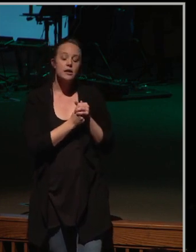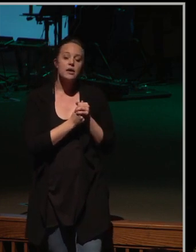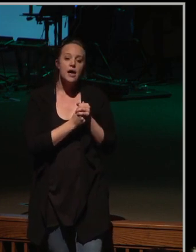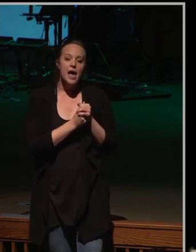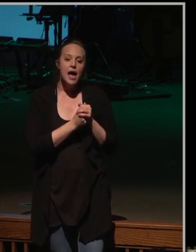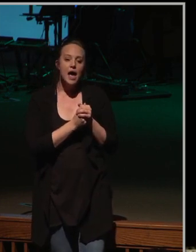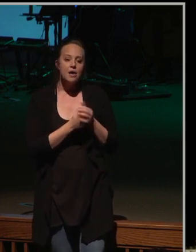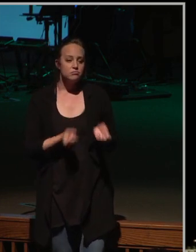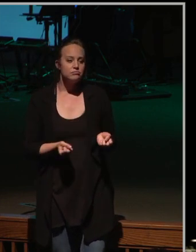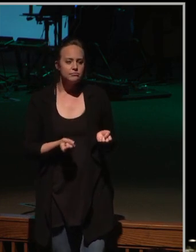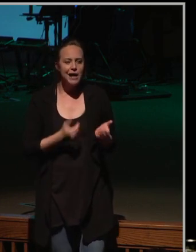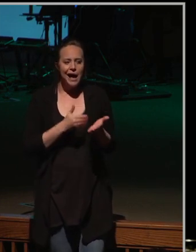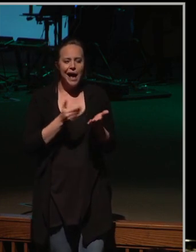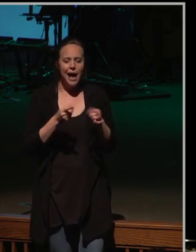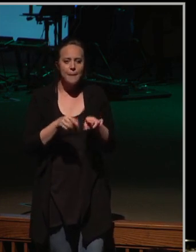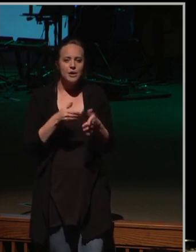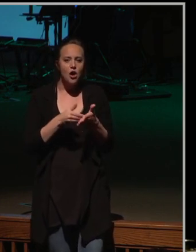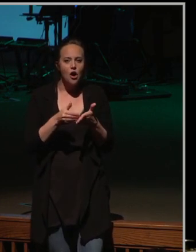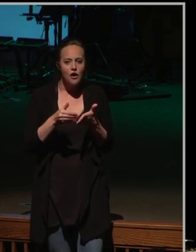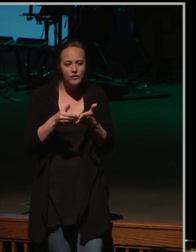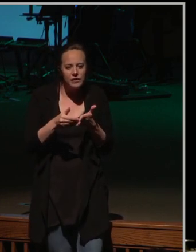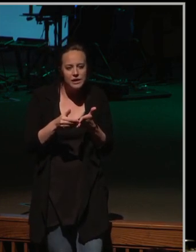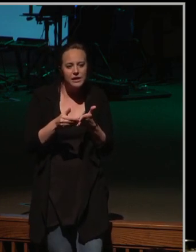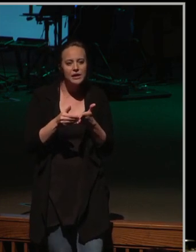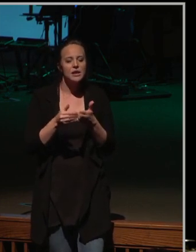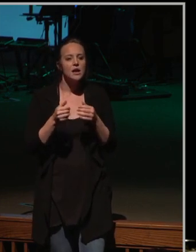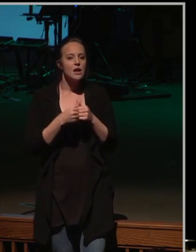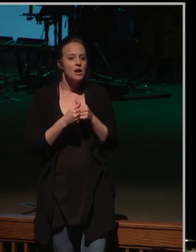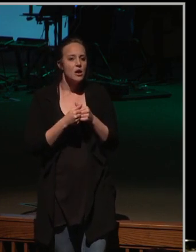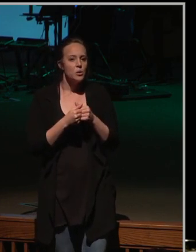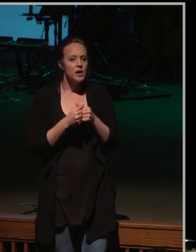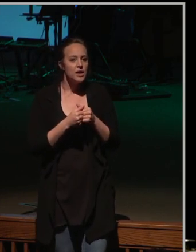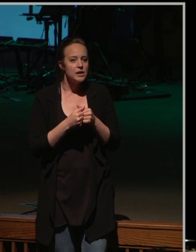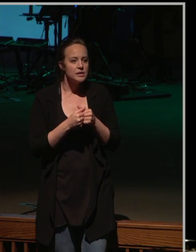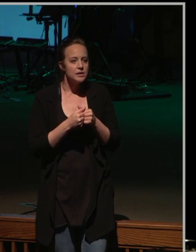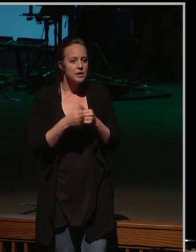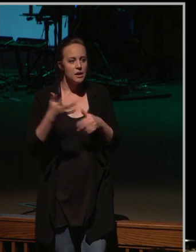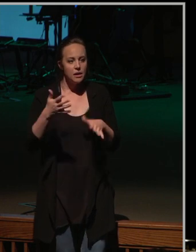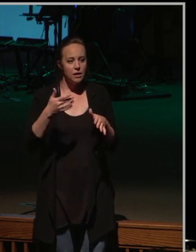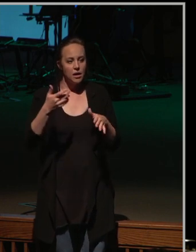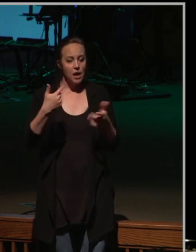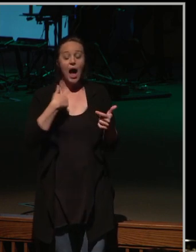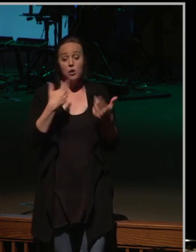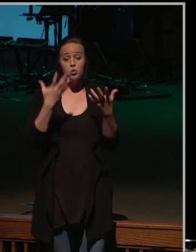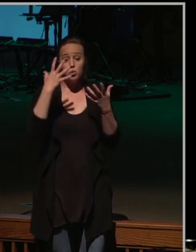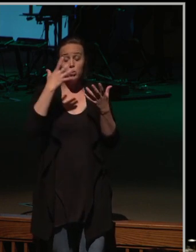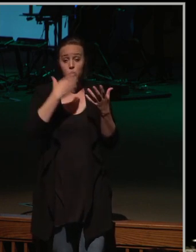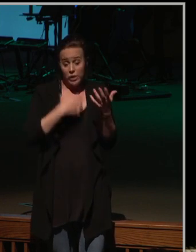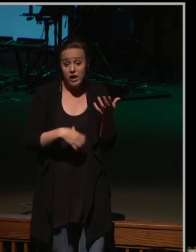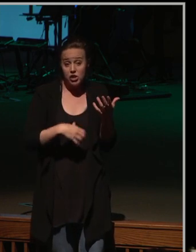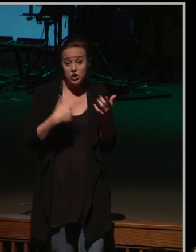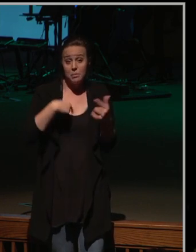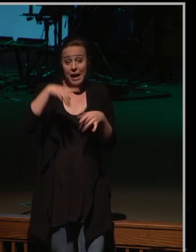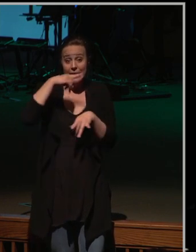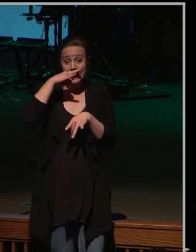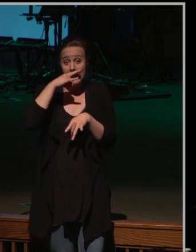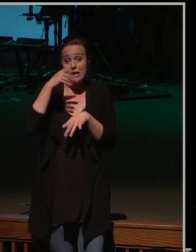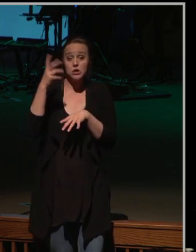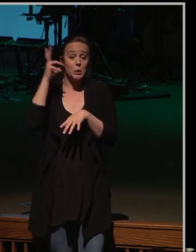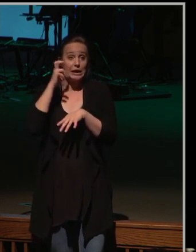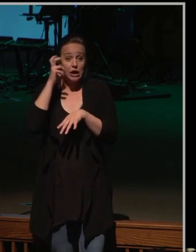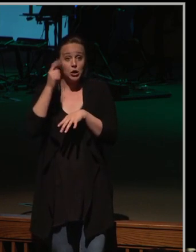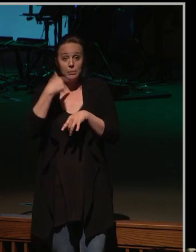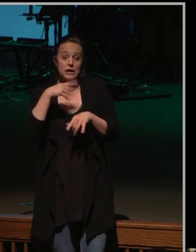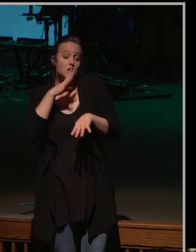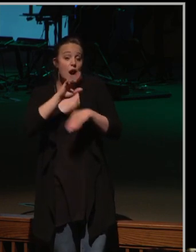when our kids sat back there and what they heard was, man, it took a long time to get out of the parking lot. I don't know why the pastor went so long. To be honest, it